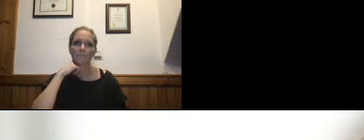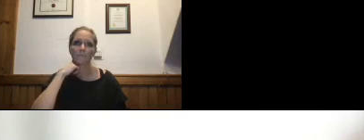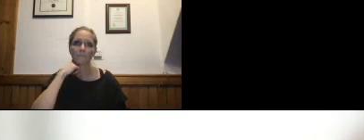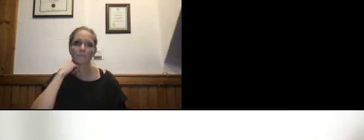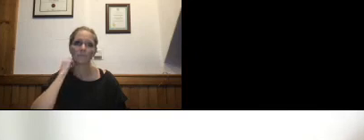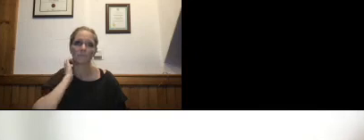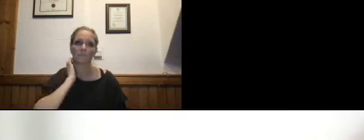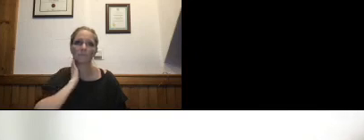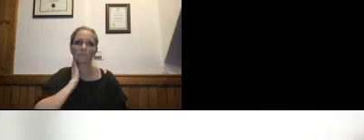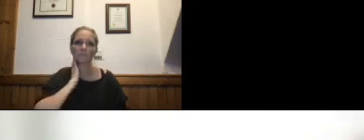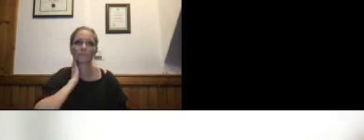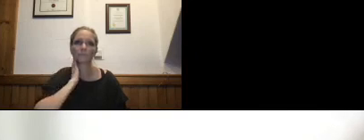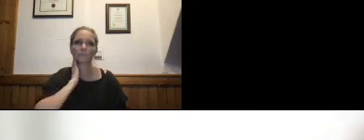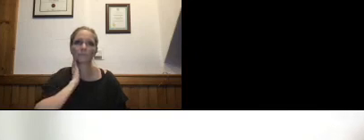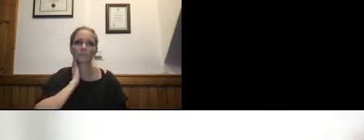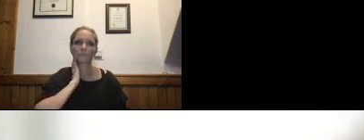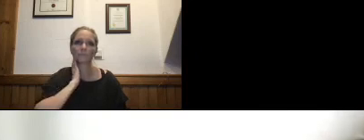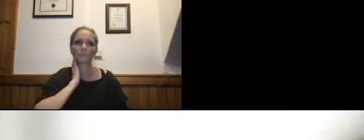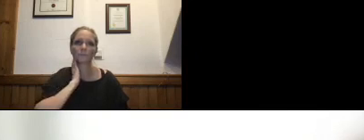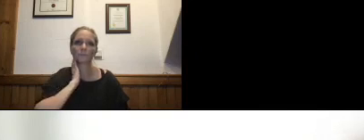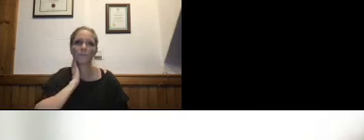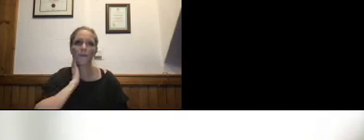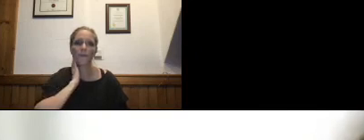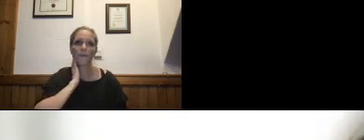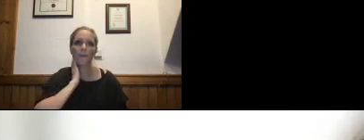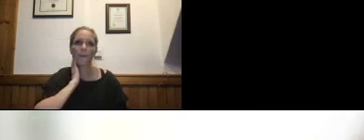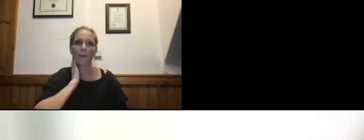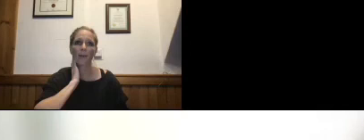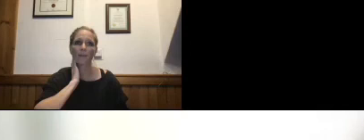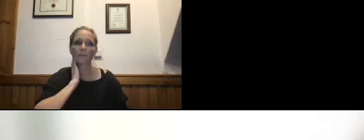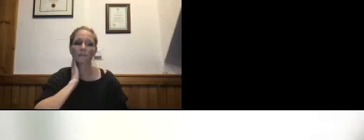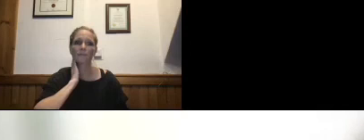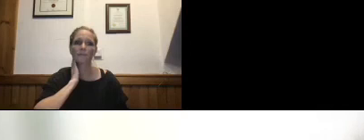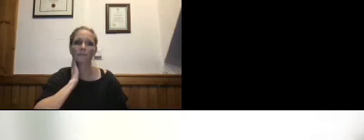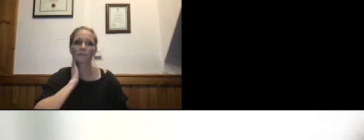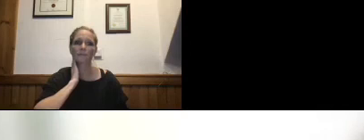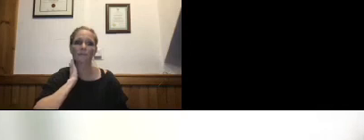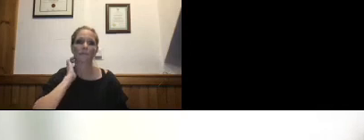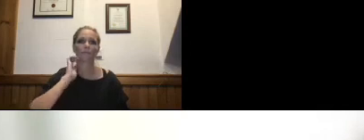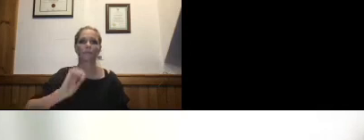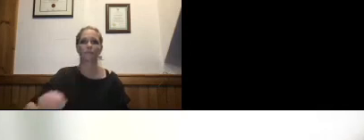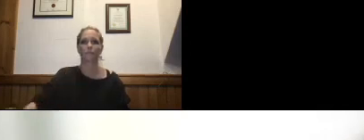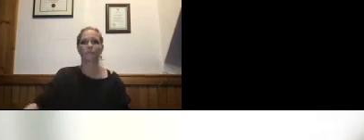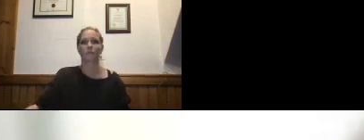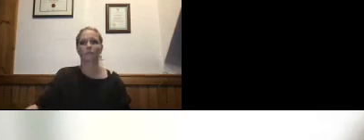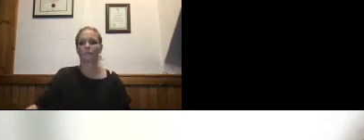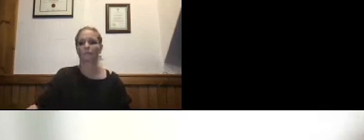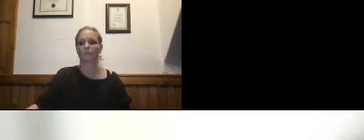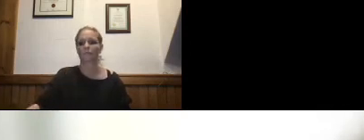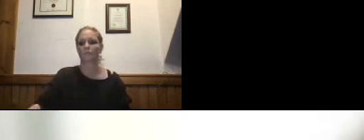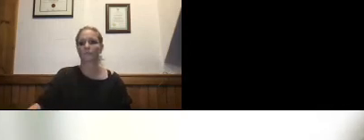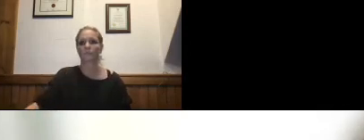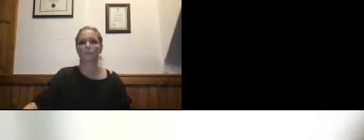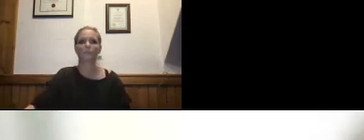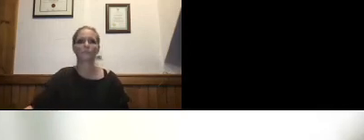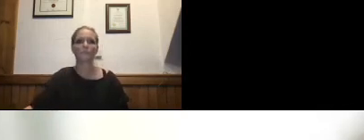in to people. And so working out if it's something to do with the ASO chemistry or whether it's something that's